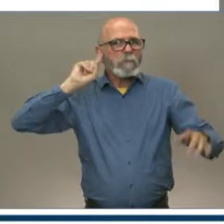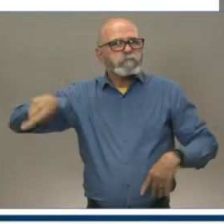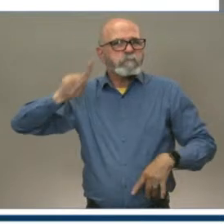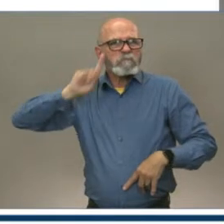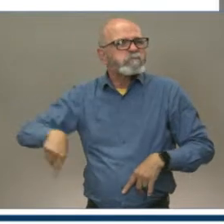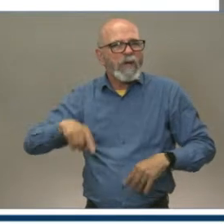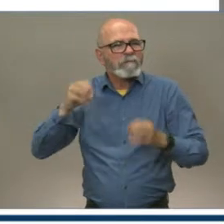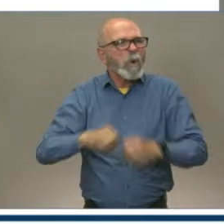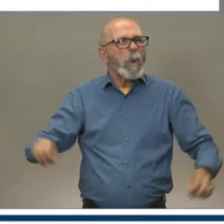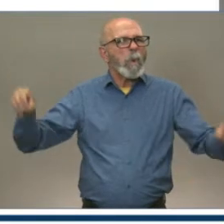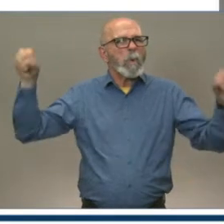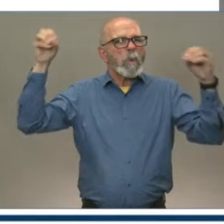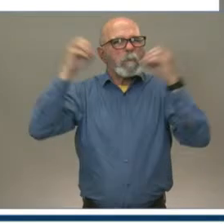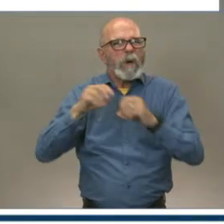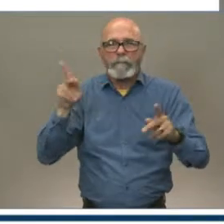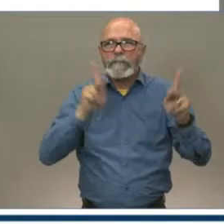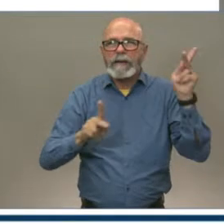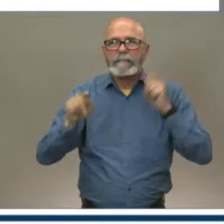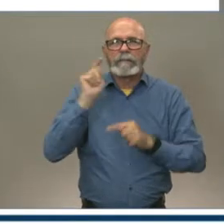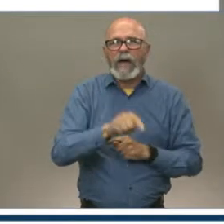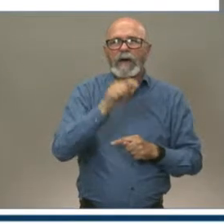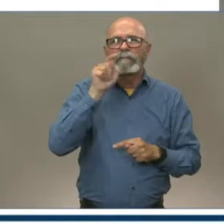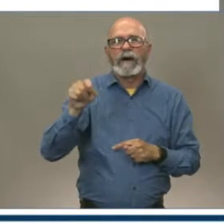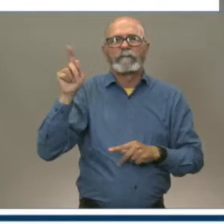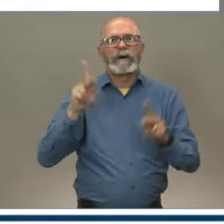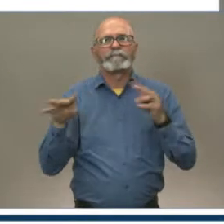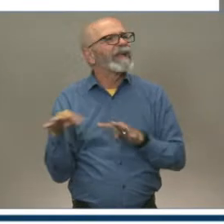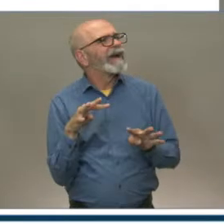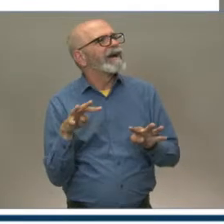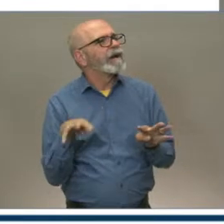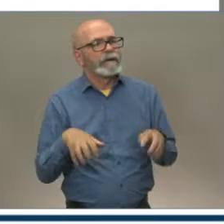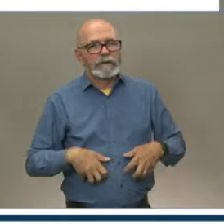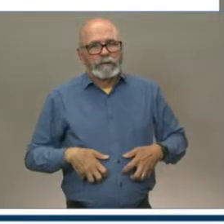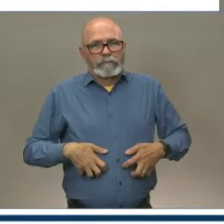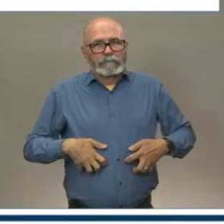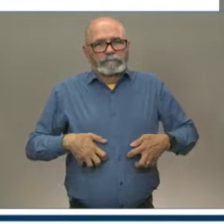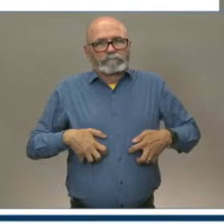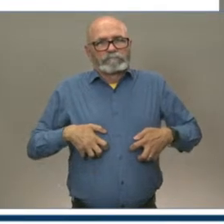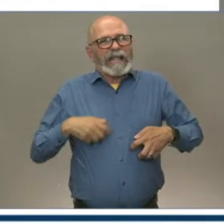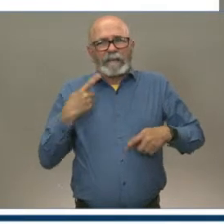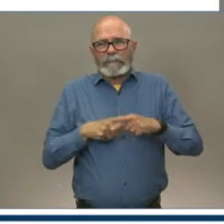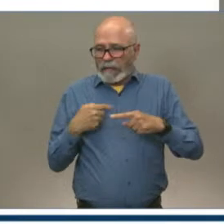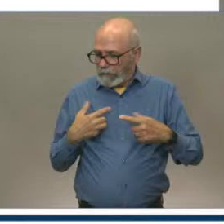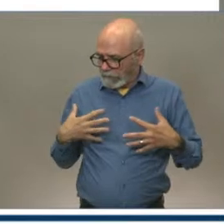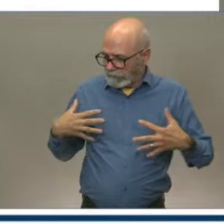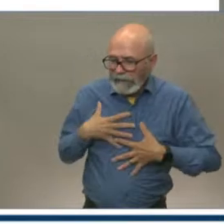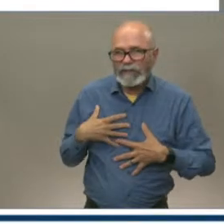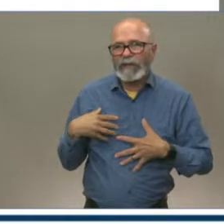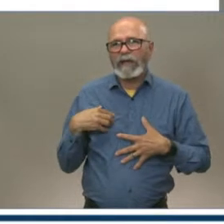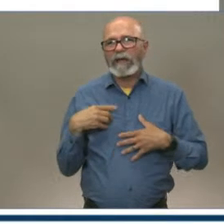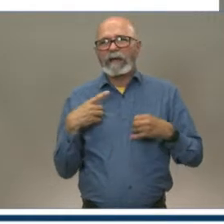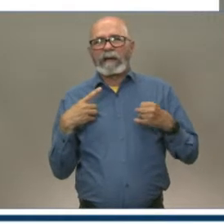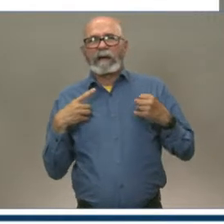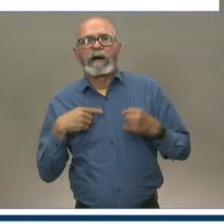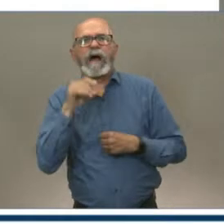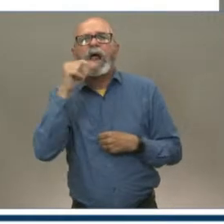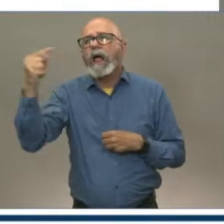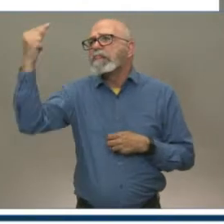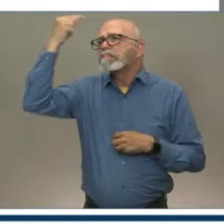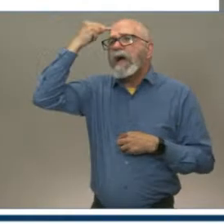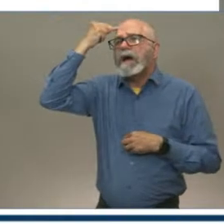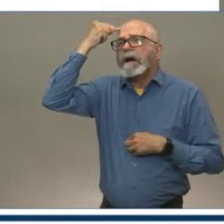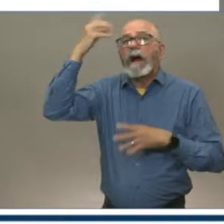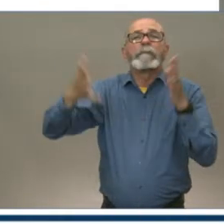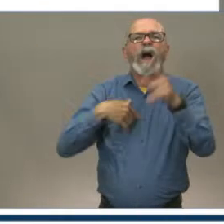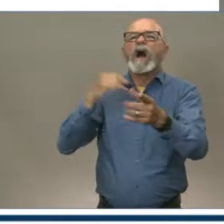these examples make people angry and afraid. But I would ask that we all focus less on what others are doing and more